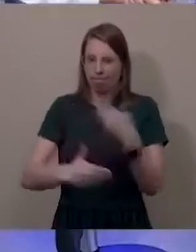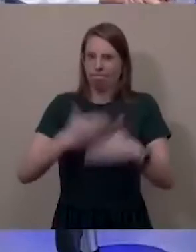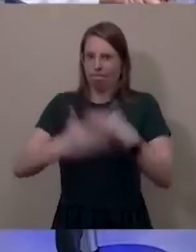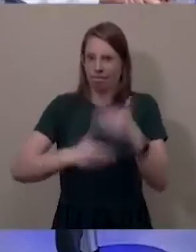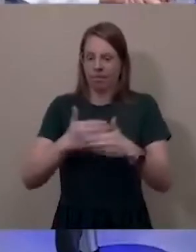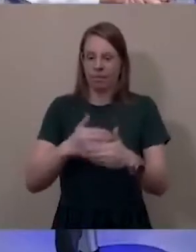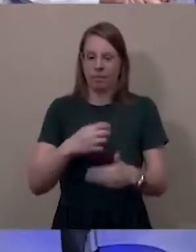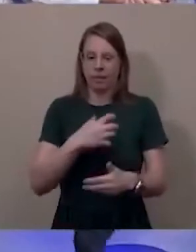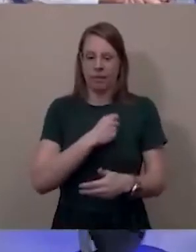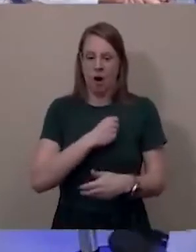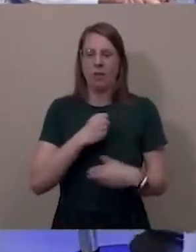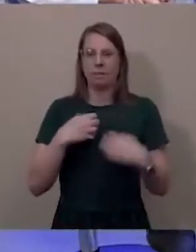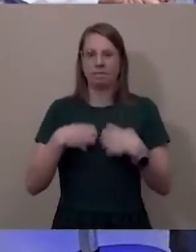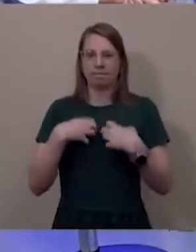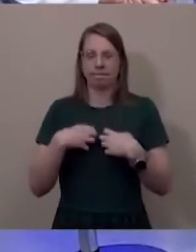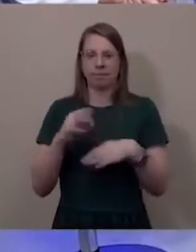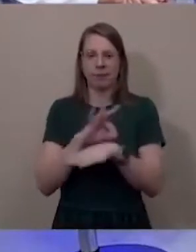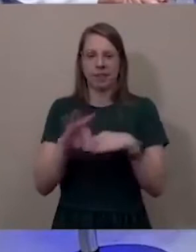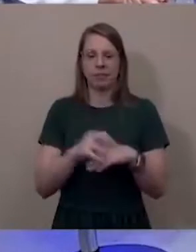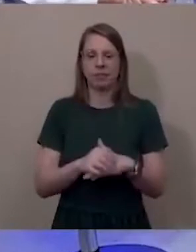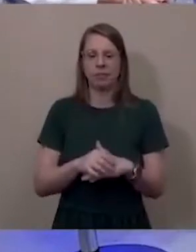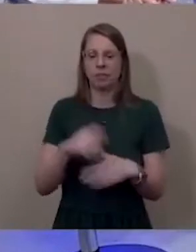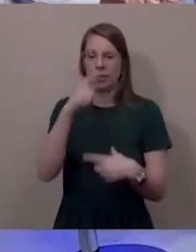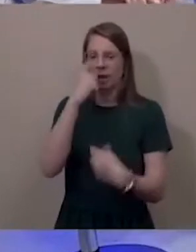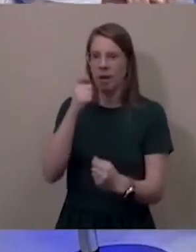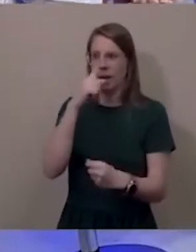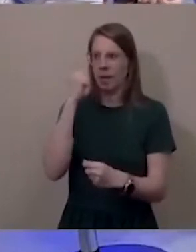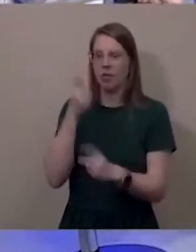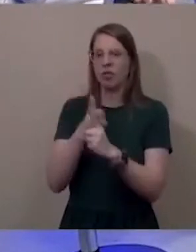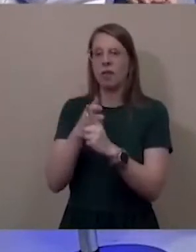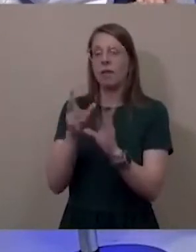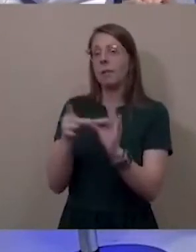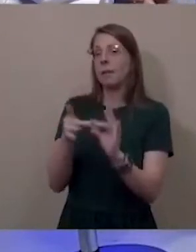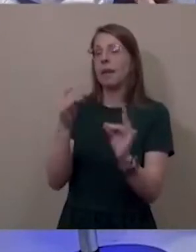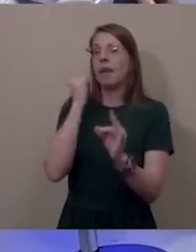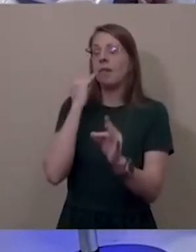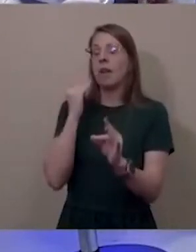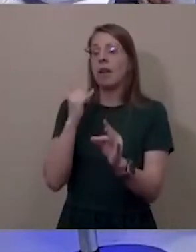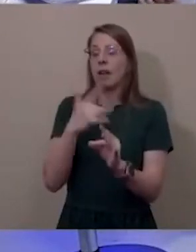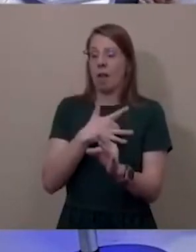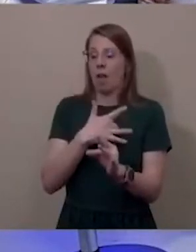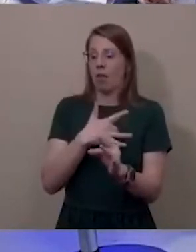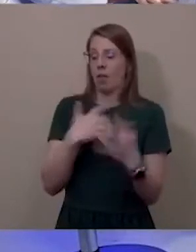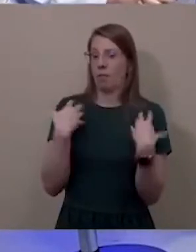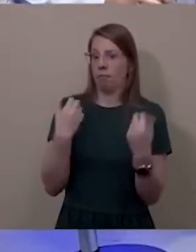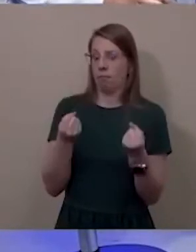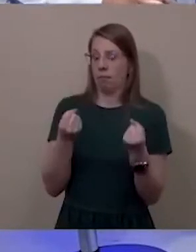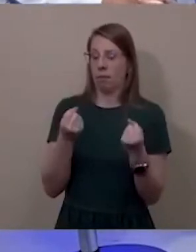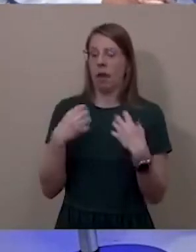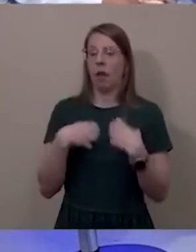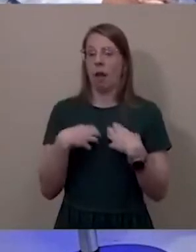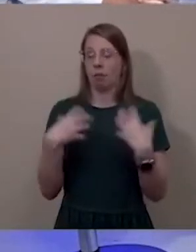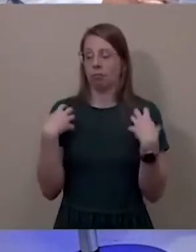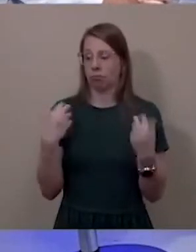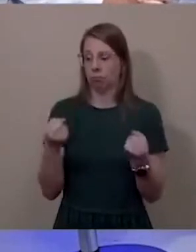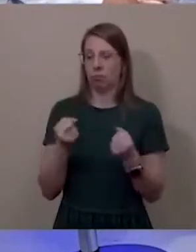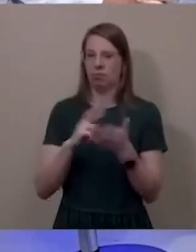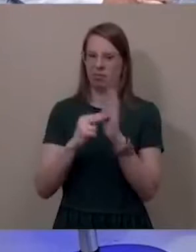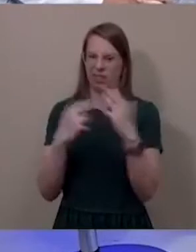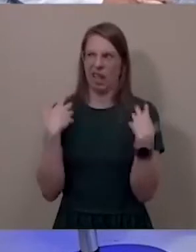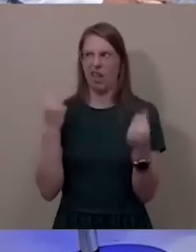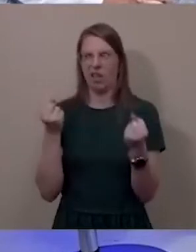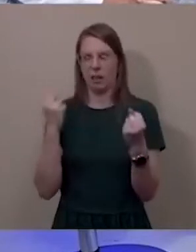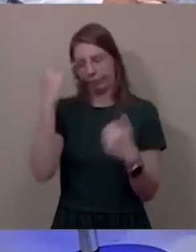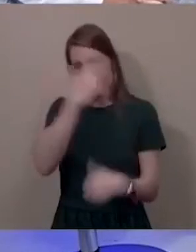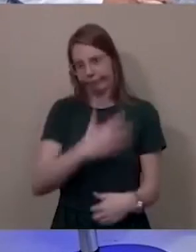let's just say this is interesting because what you really are saying, if you have a healthy heart, healthy lungs, which probably means you're healthy in other places,